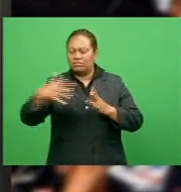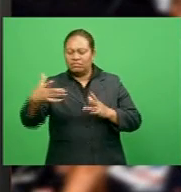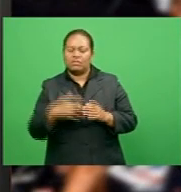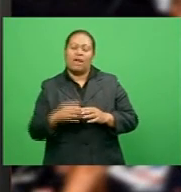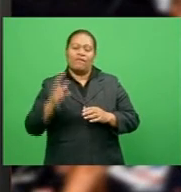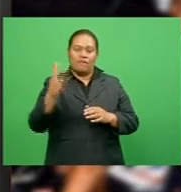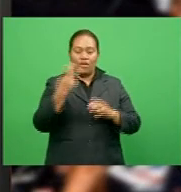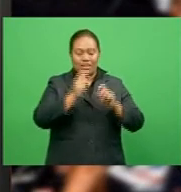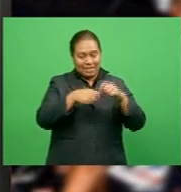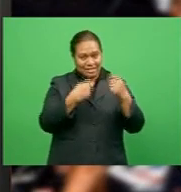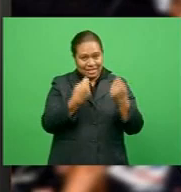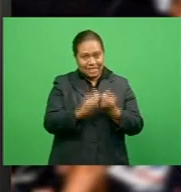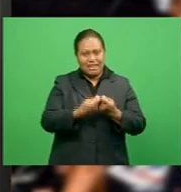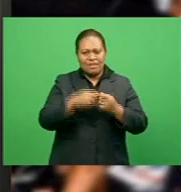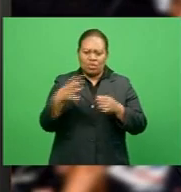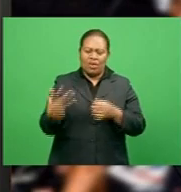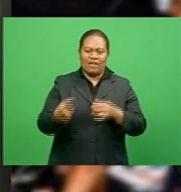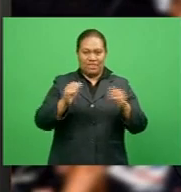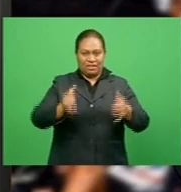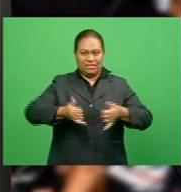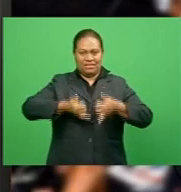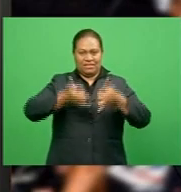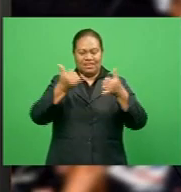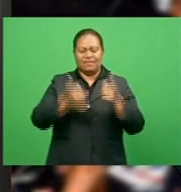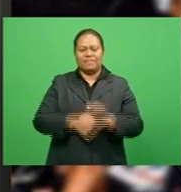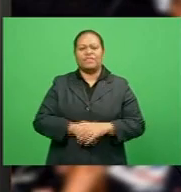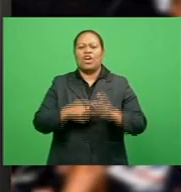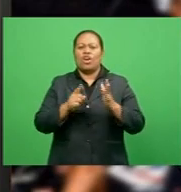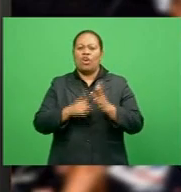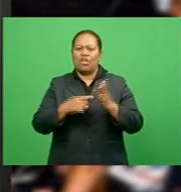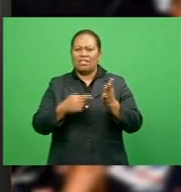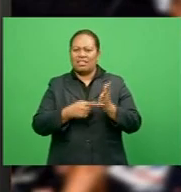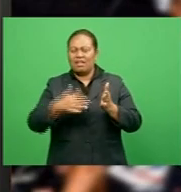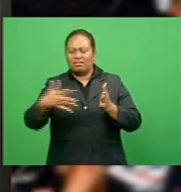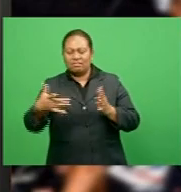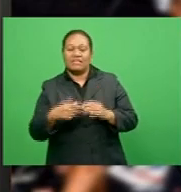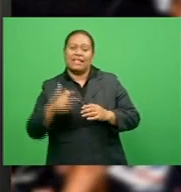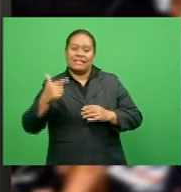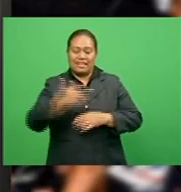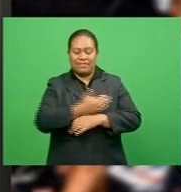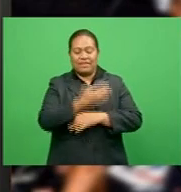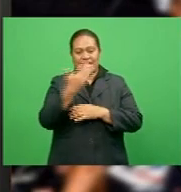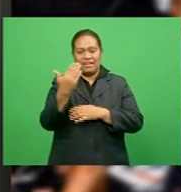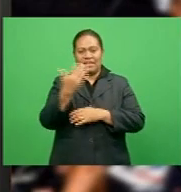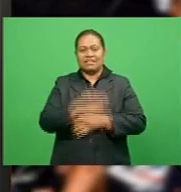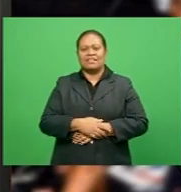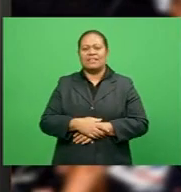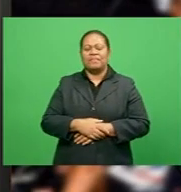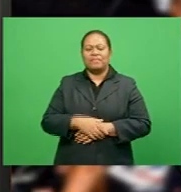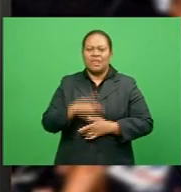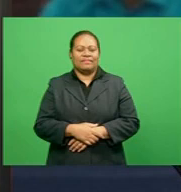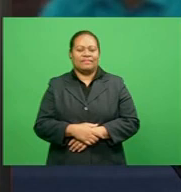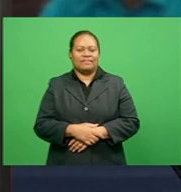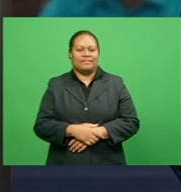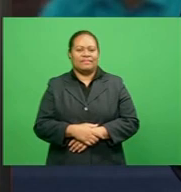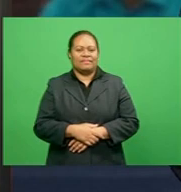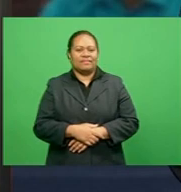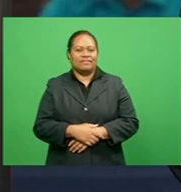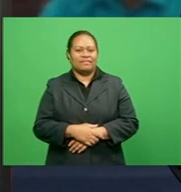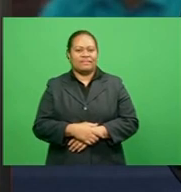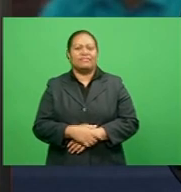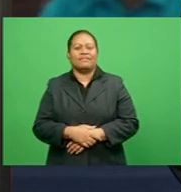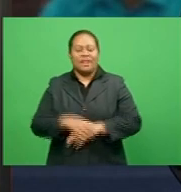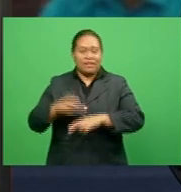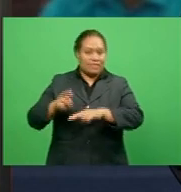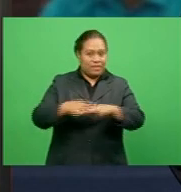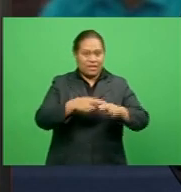team to hold the shield this season, with Otago's tenure ending just 7 days after they wrestled the shield of Taranaki.